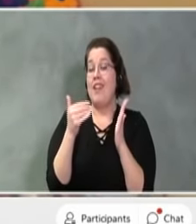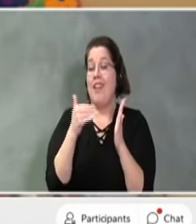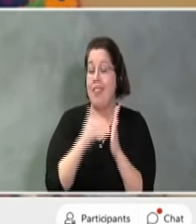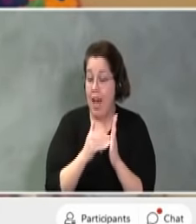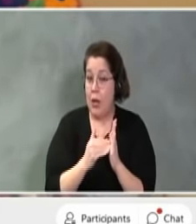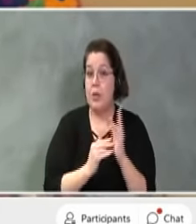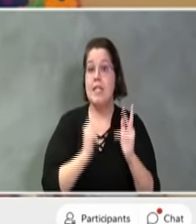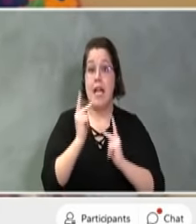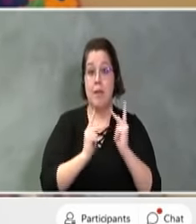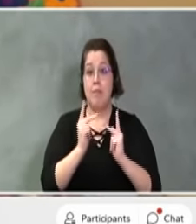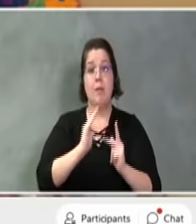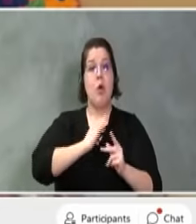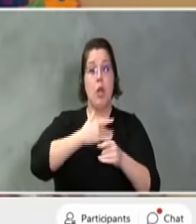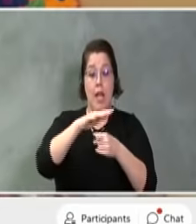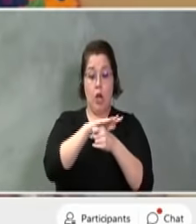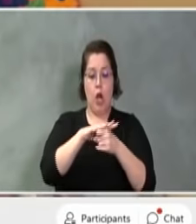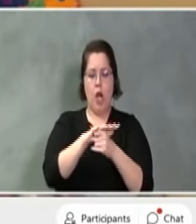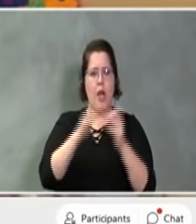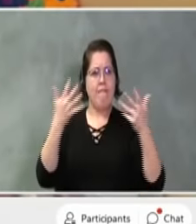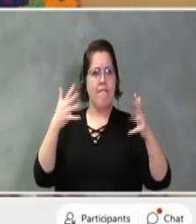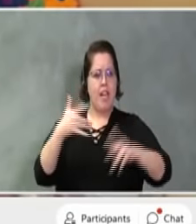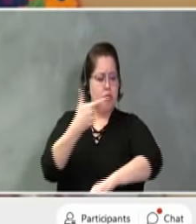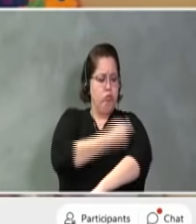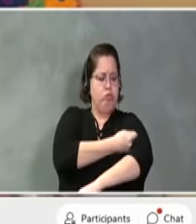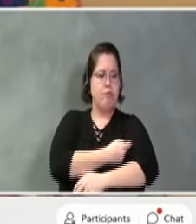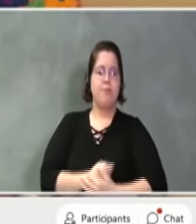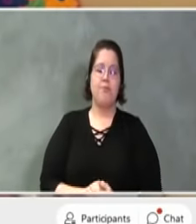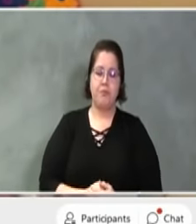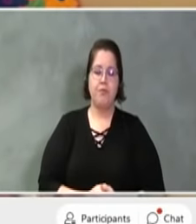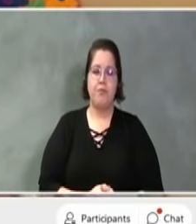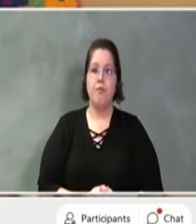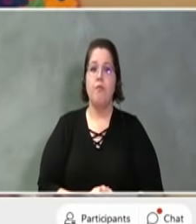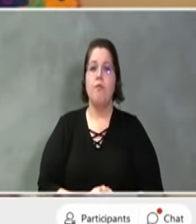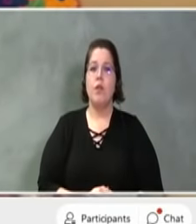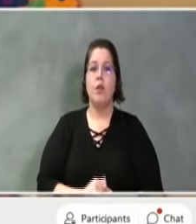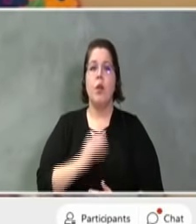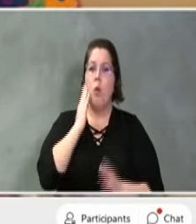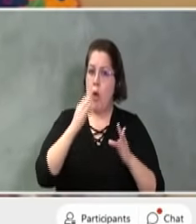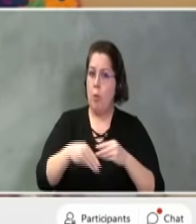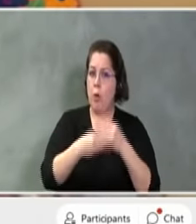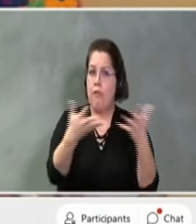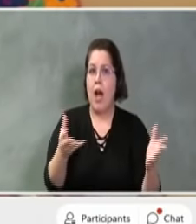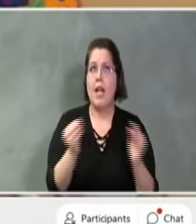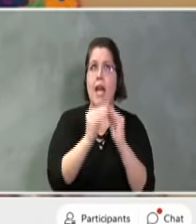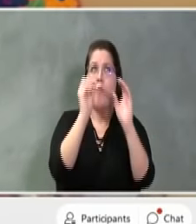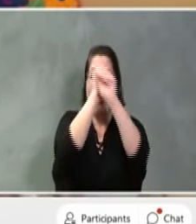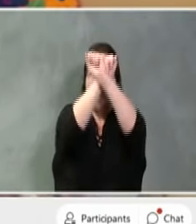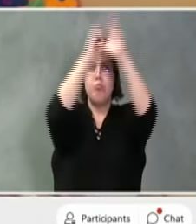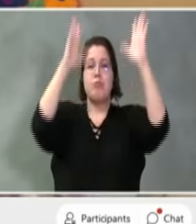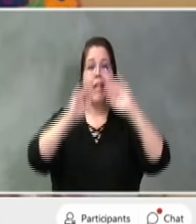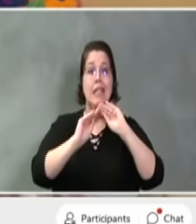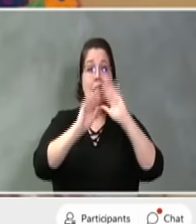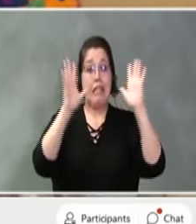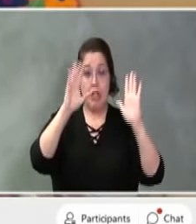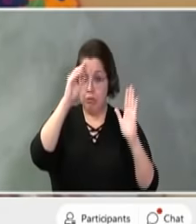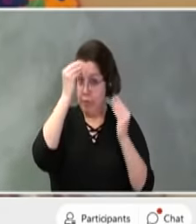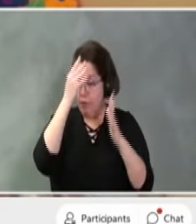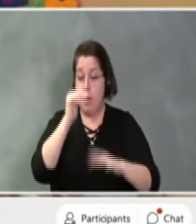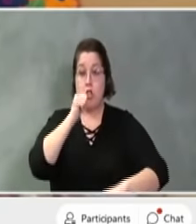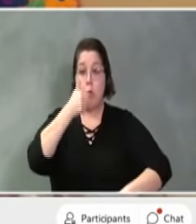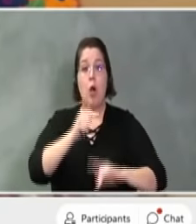people in Barry County have been vaccinated. We'll provide, a more complete update tomorrow, but that is good news. Of